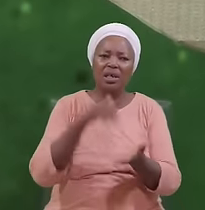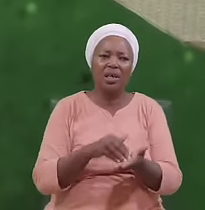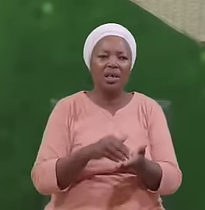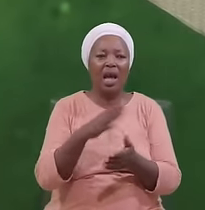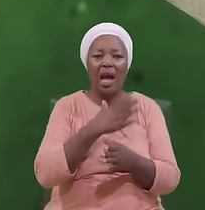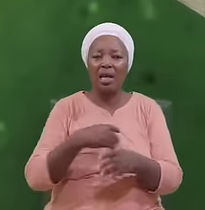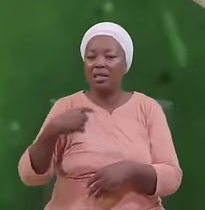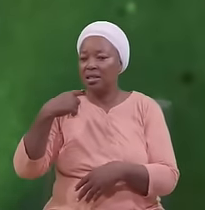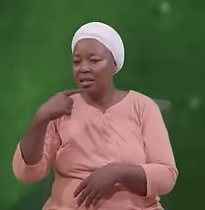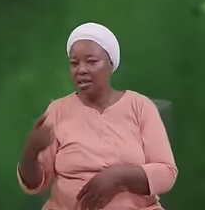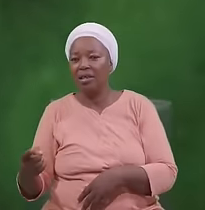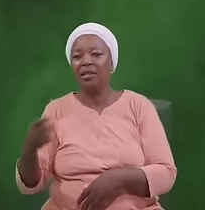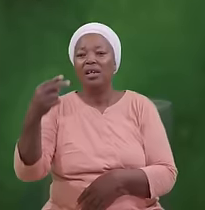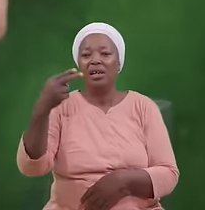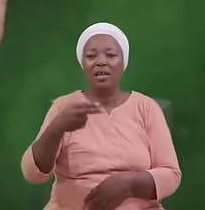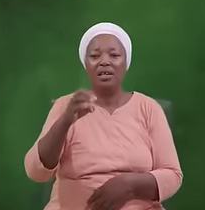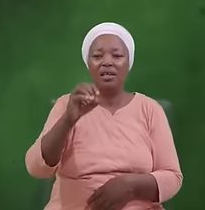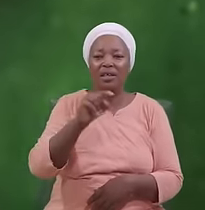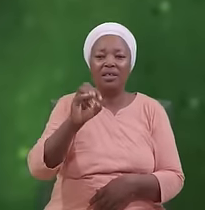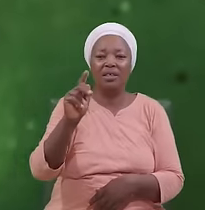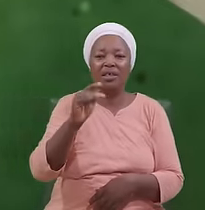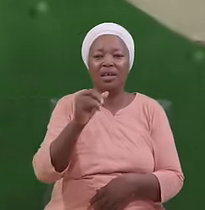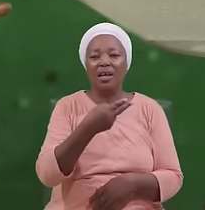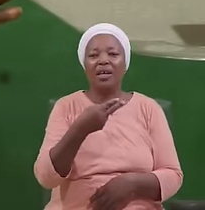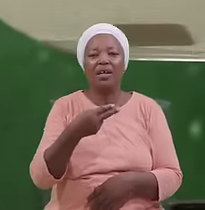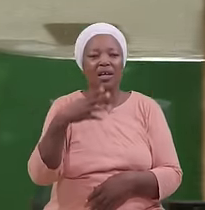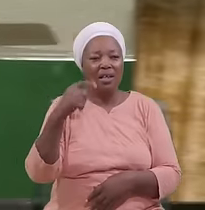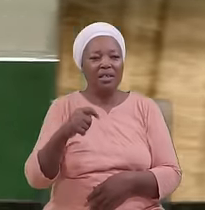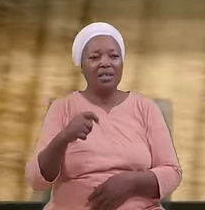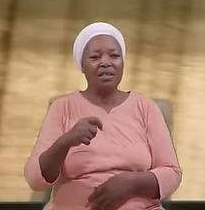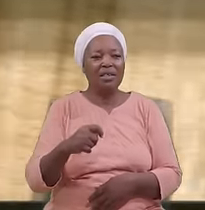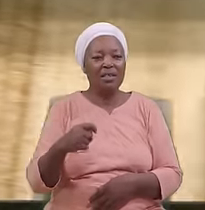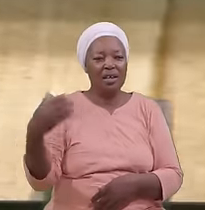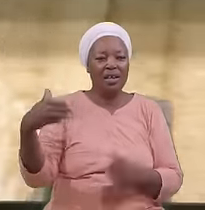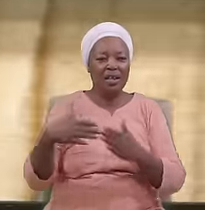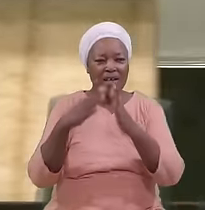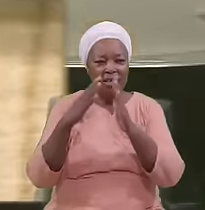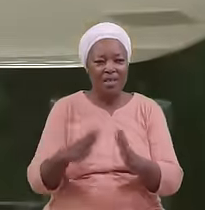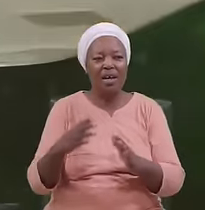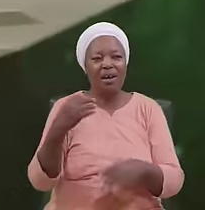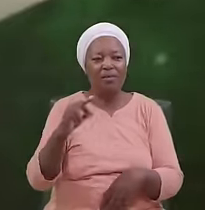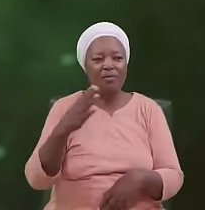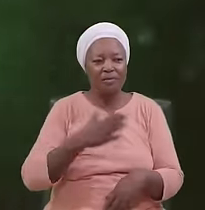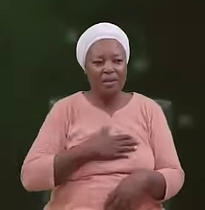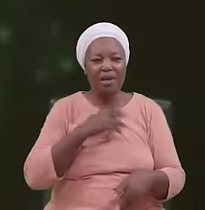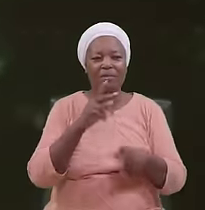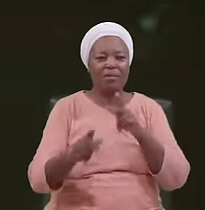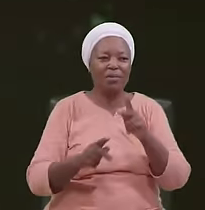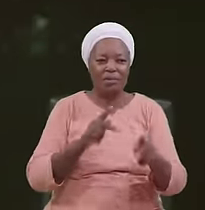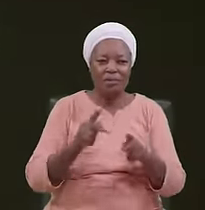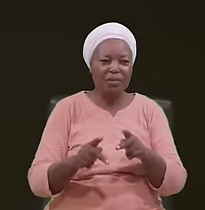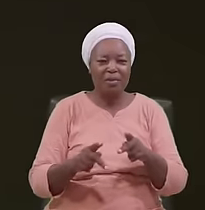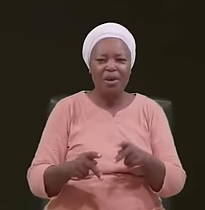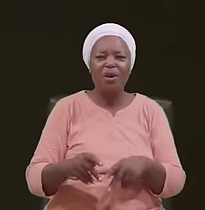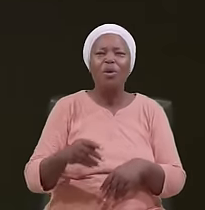and tell Hezekiah, the captain of my people. God